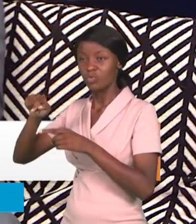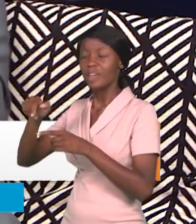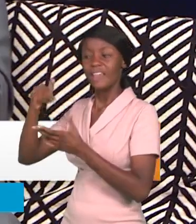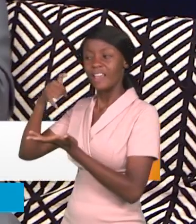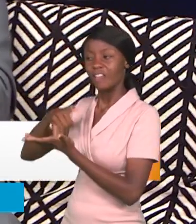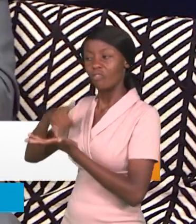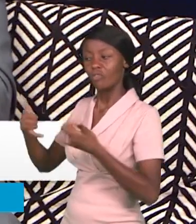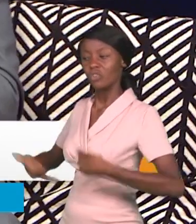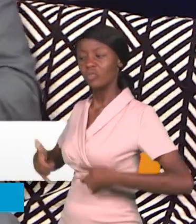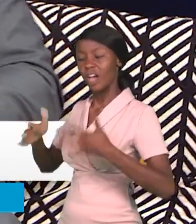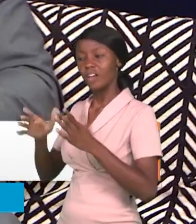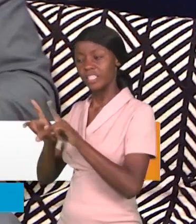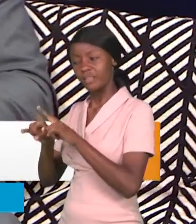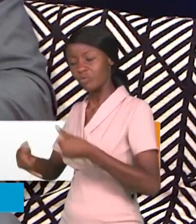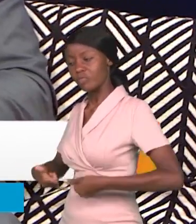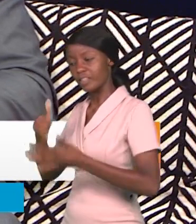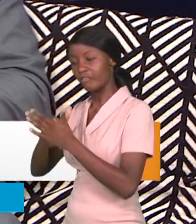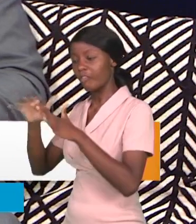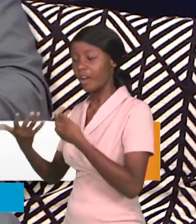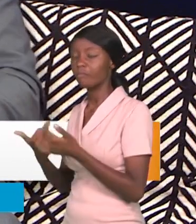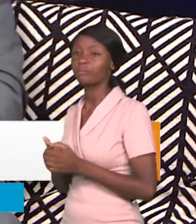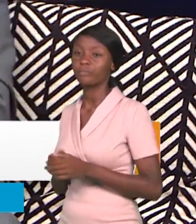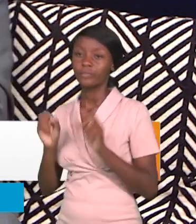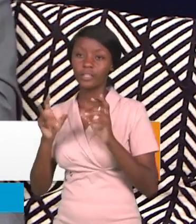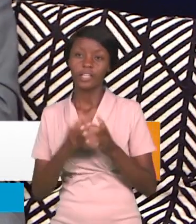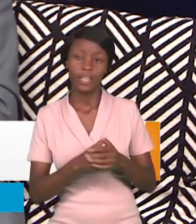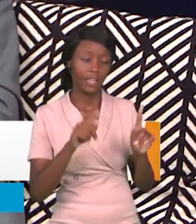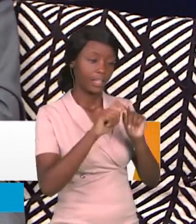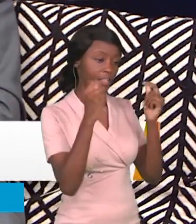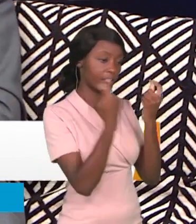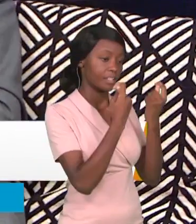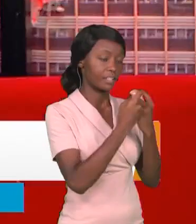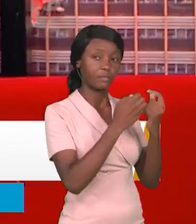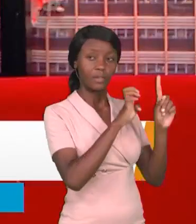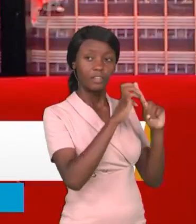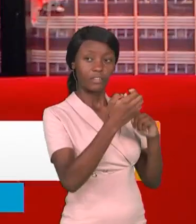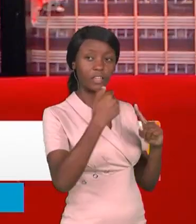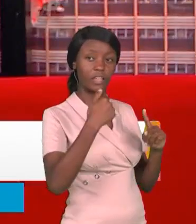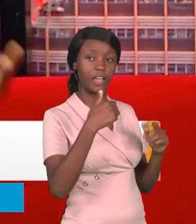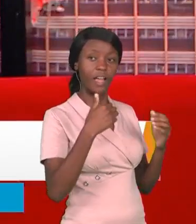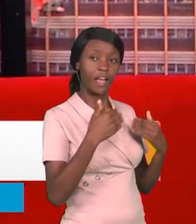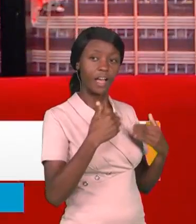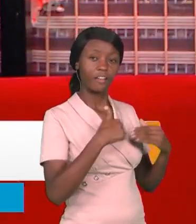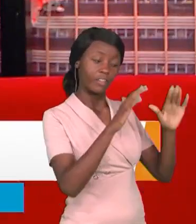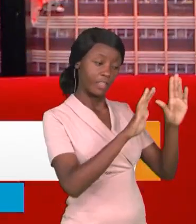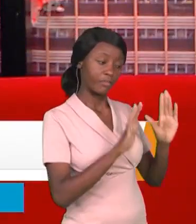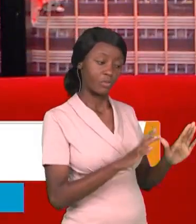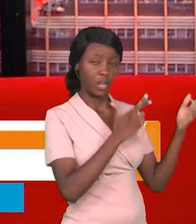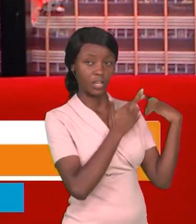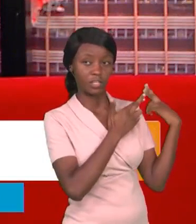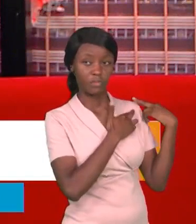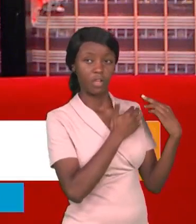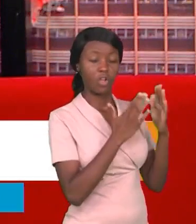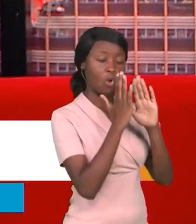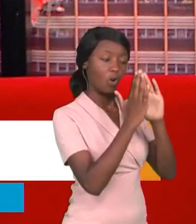are the youth involved in the first place? Yes. In Team Environment Kenya, I think it has played a bigger role in terms of organizing